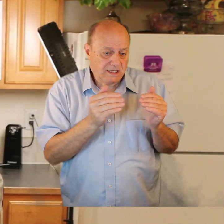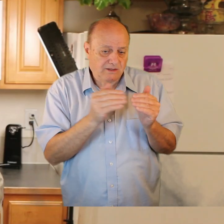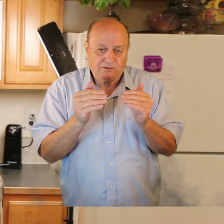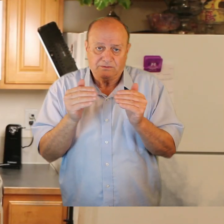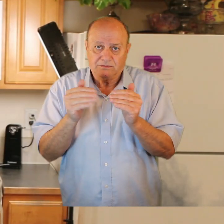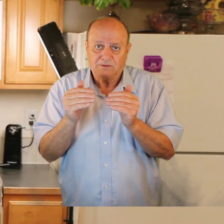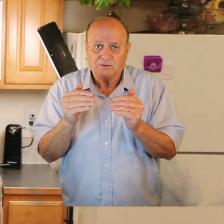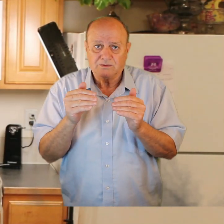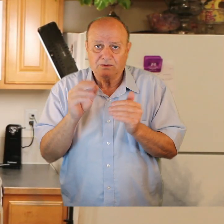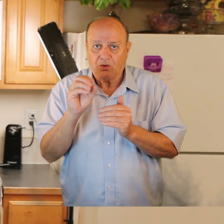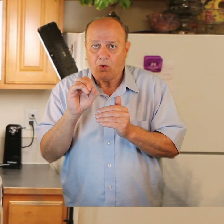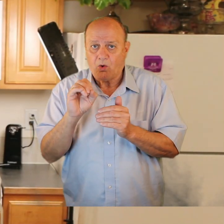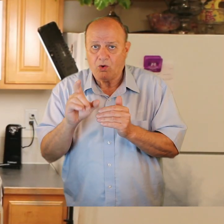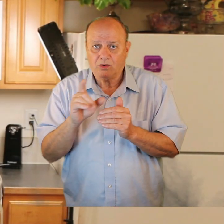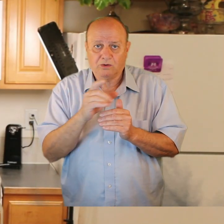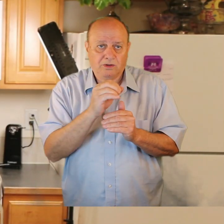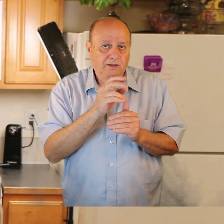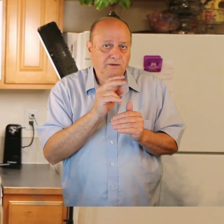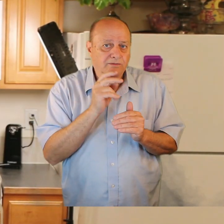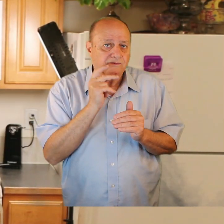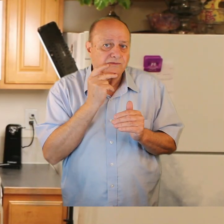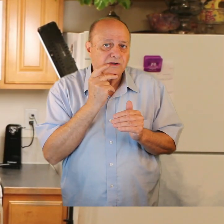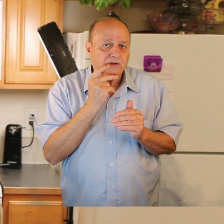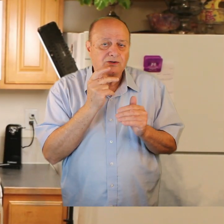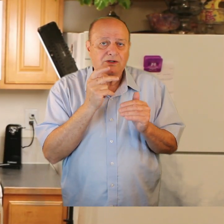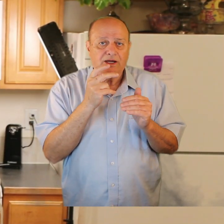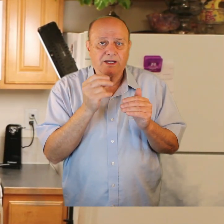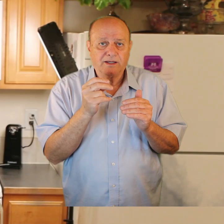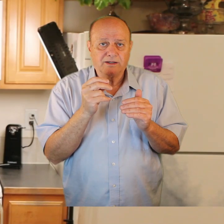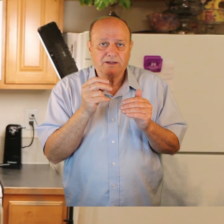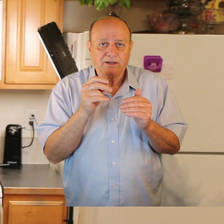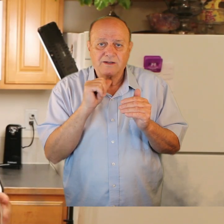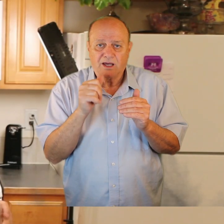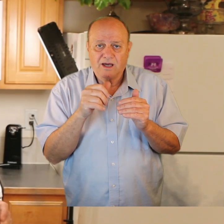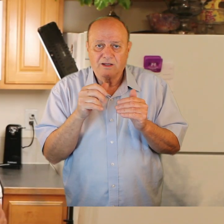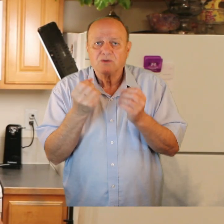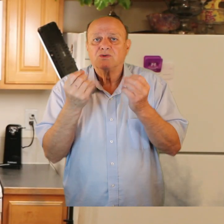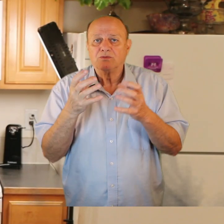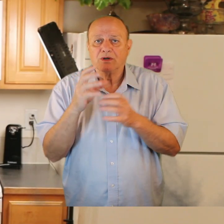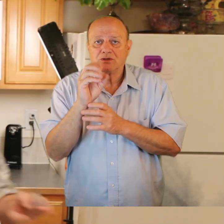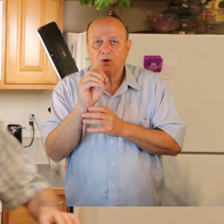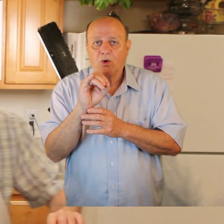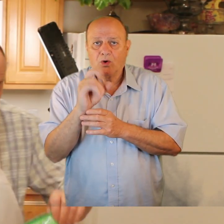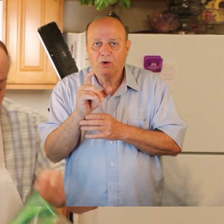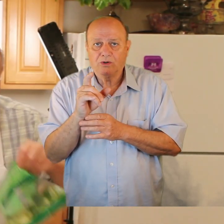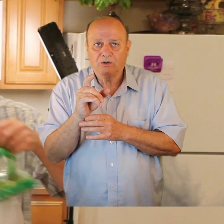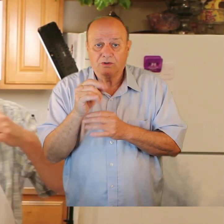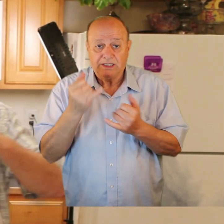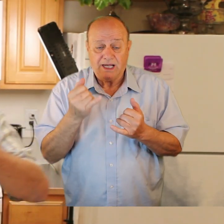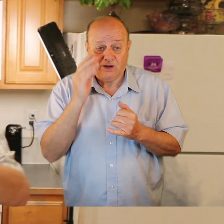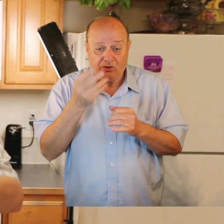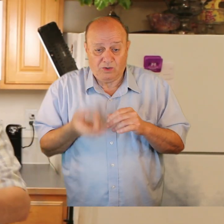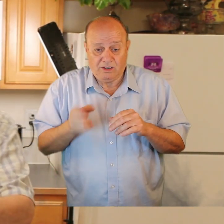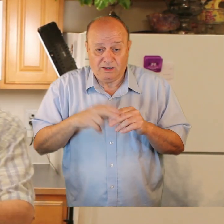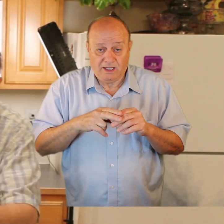that's what we're looking for, is where the oil is not overtaking the vinegar. At this point, I'm going to go ahead and add